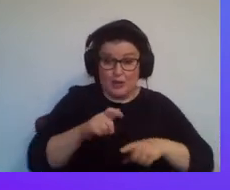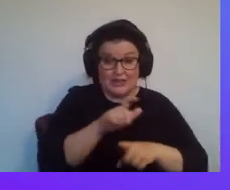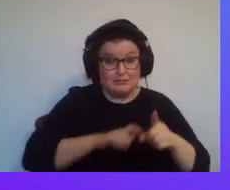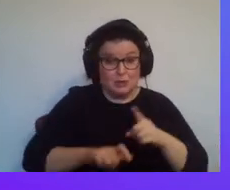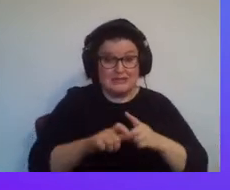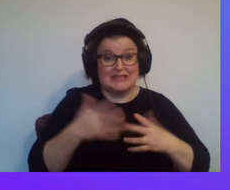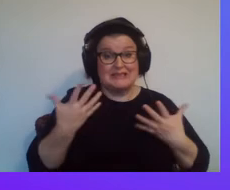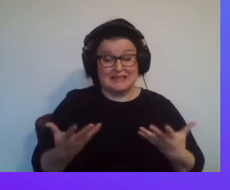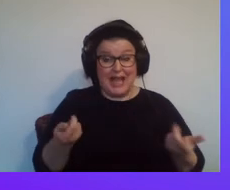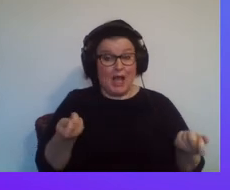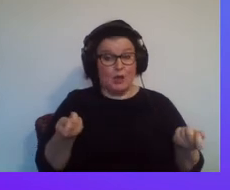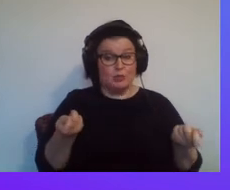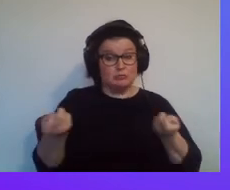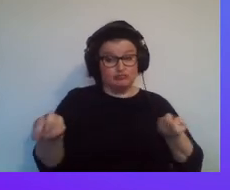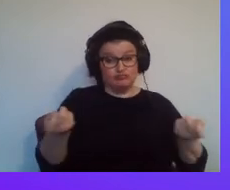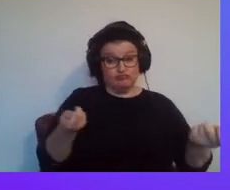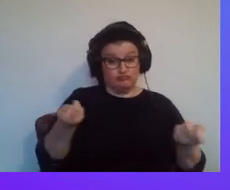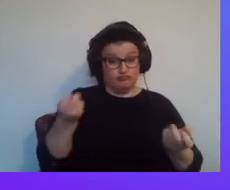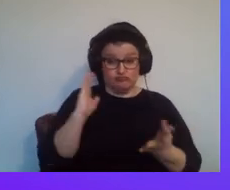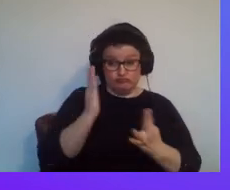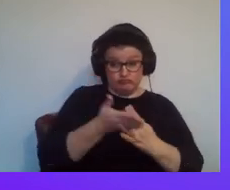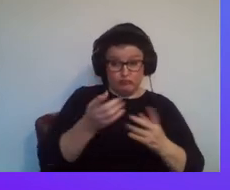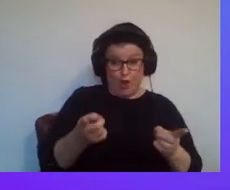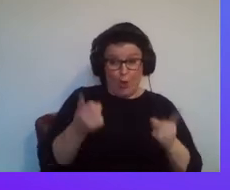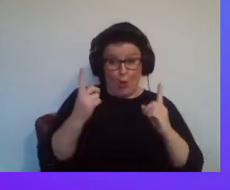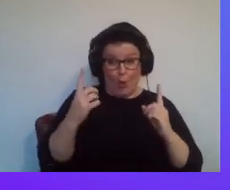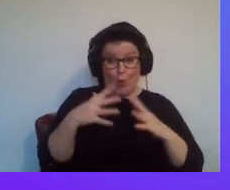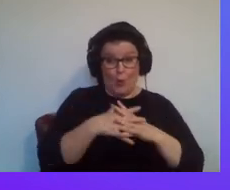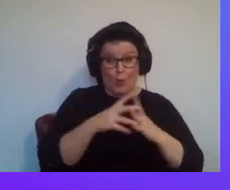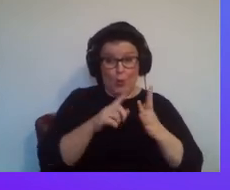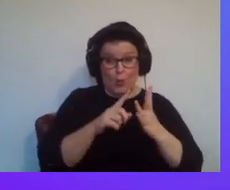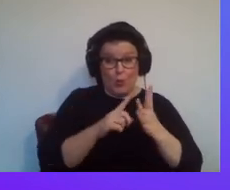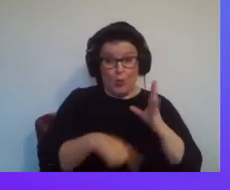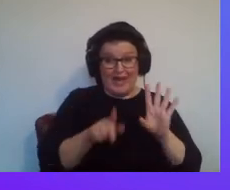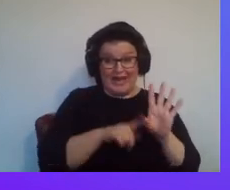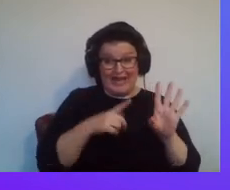Look, clearly, it's been intimated, and I would concur that there's lots of